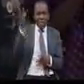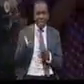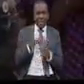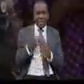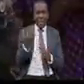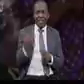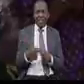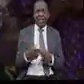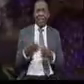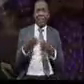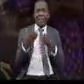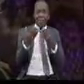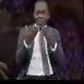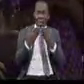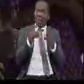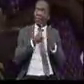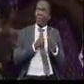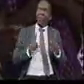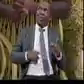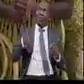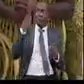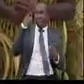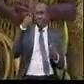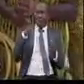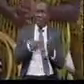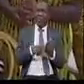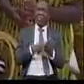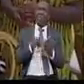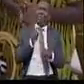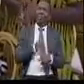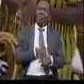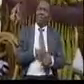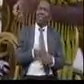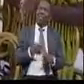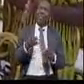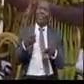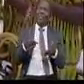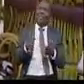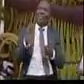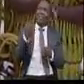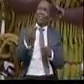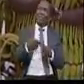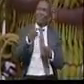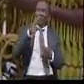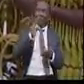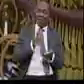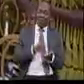this moment, and may his name alone be glorified and honored. In the name of Jesus Christ, we pray.